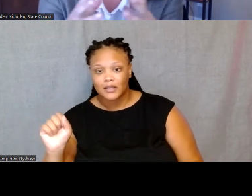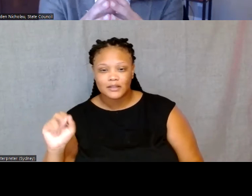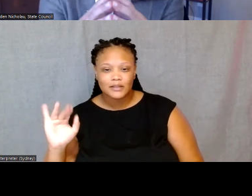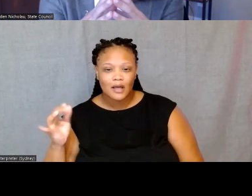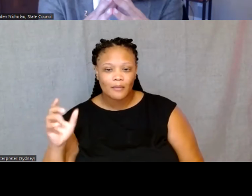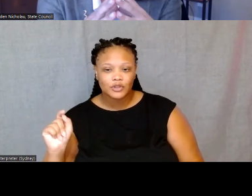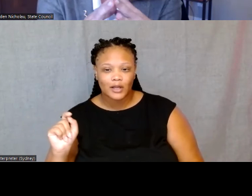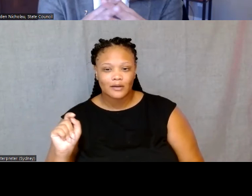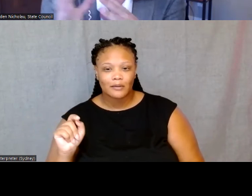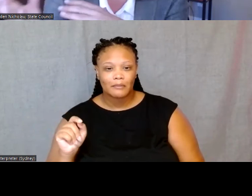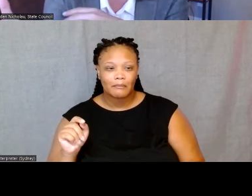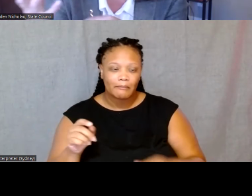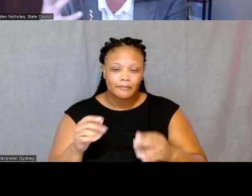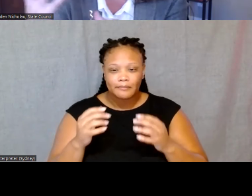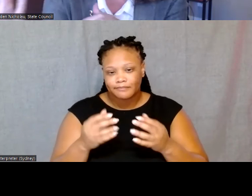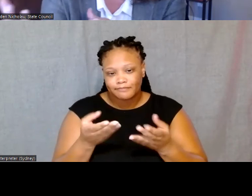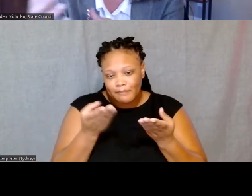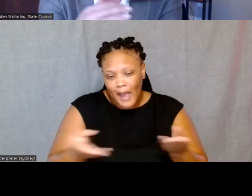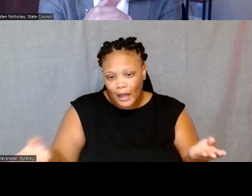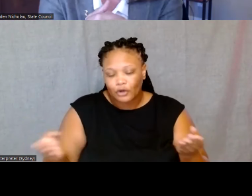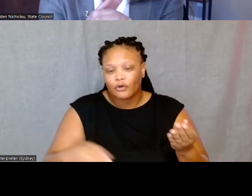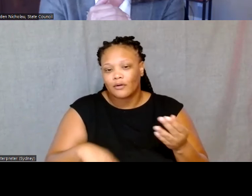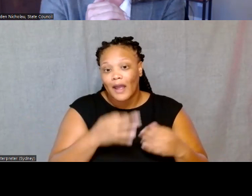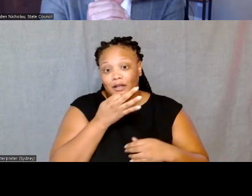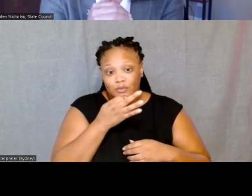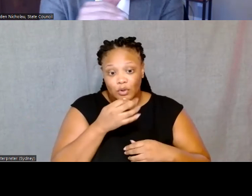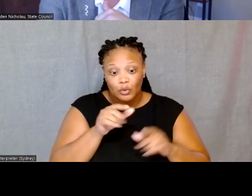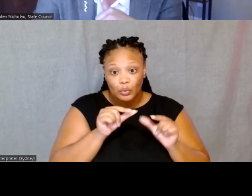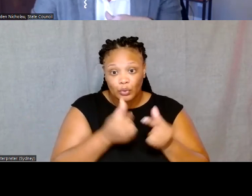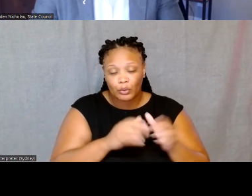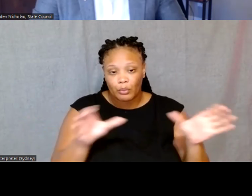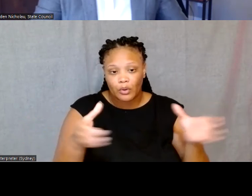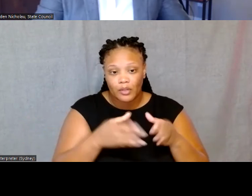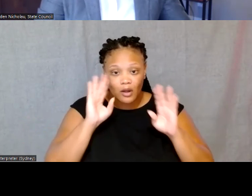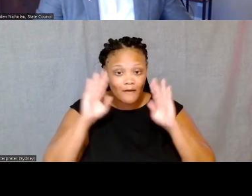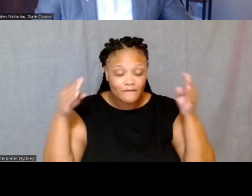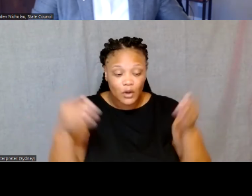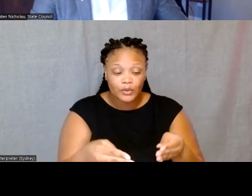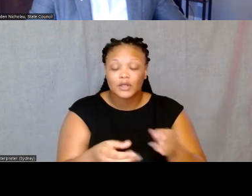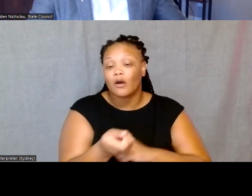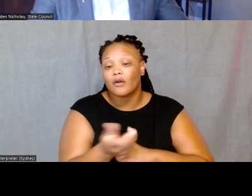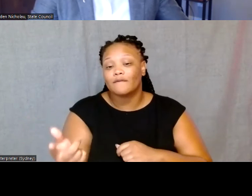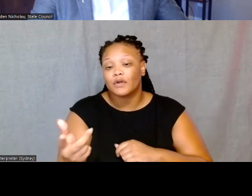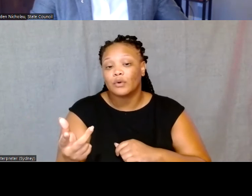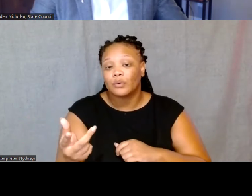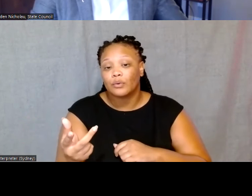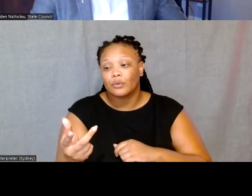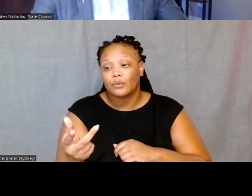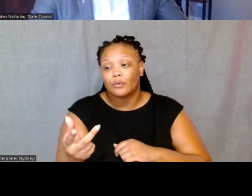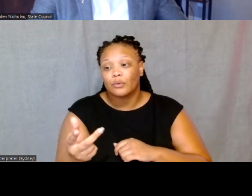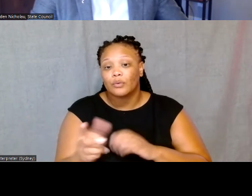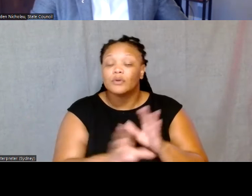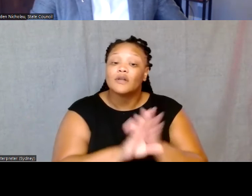working group that's dedicated to housing work and advocacy, they're focusing on developing some on-demand